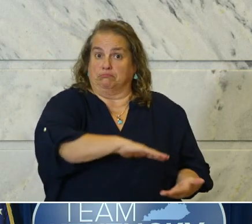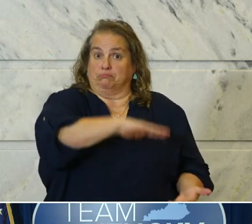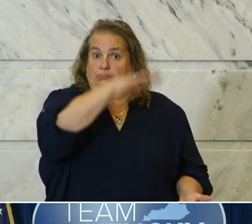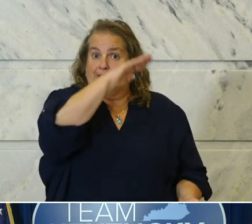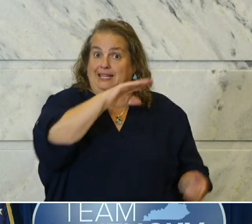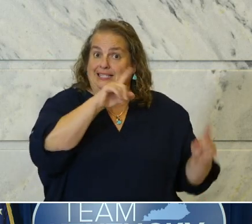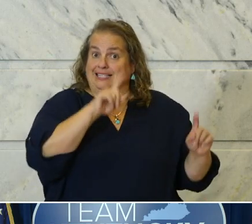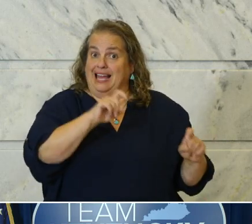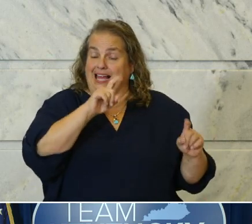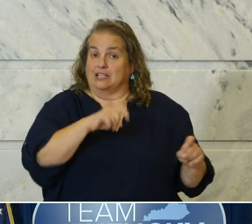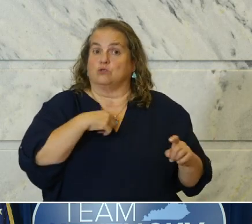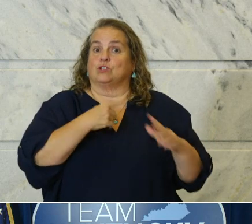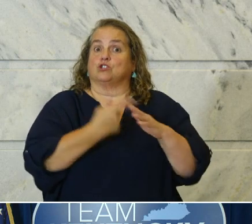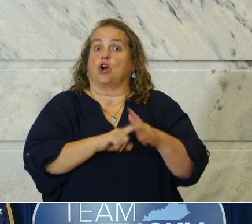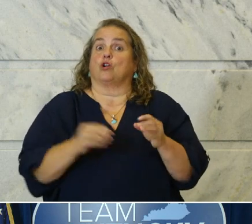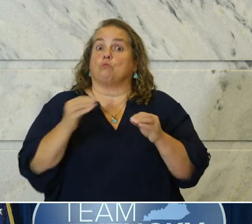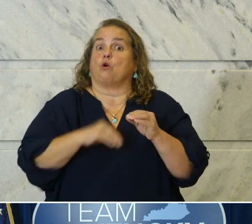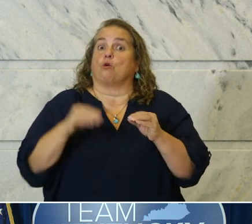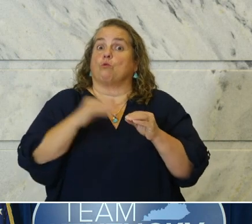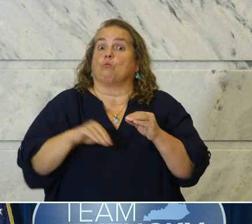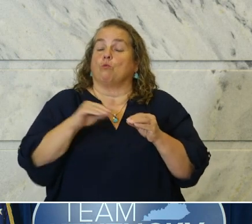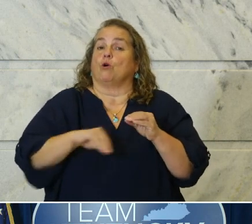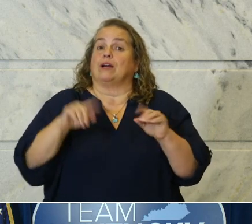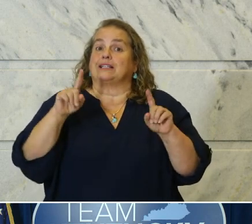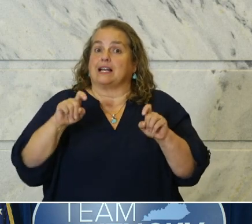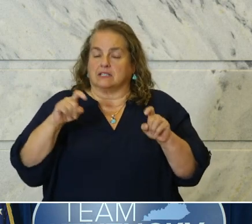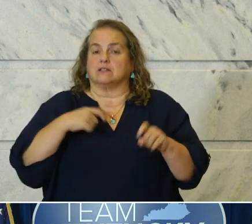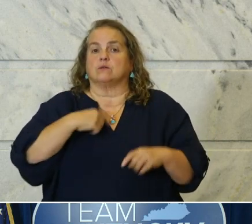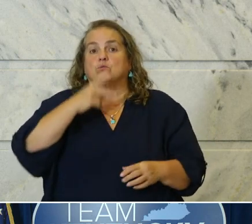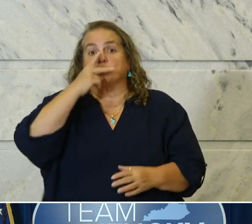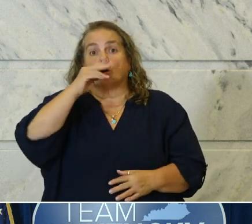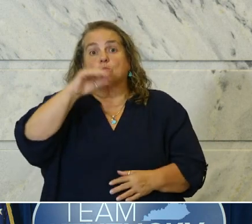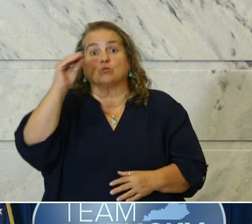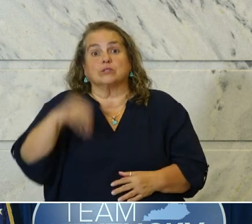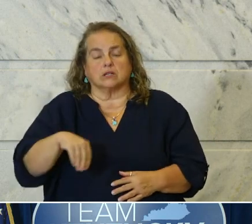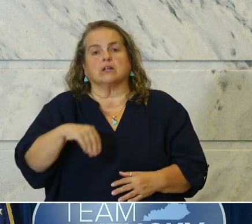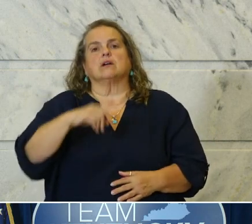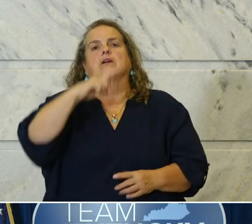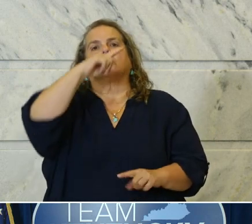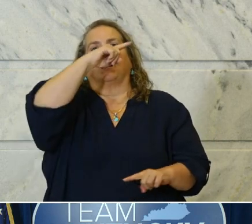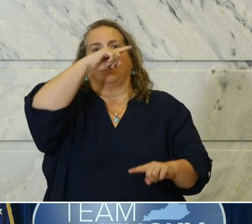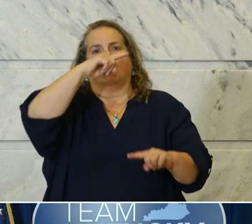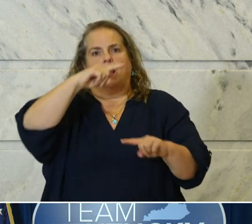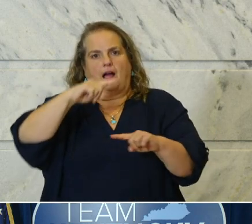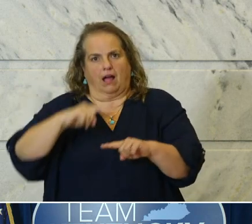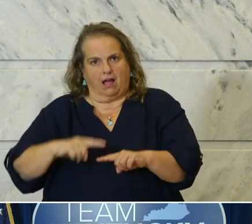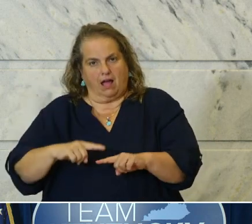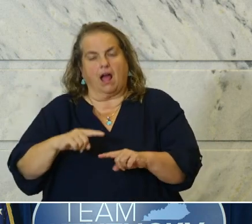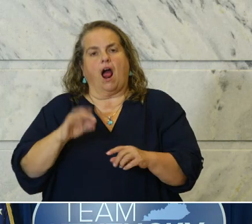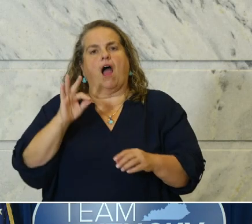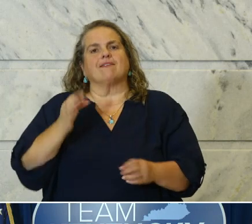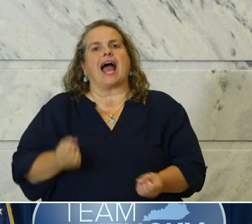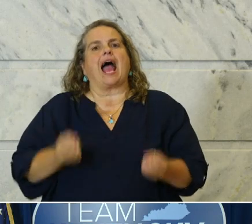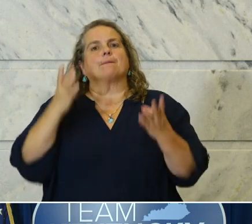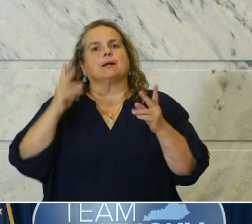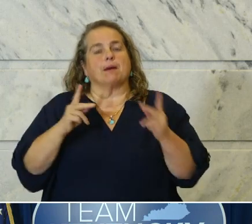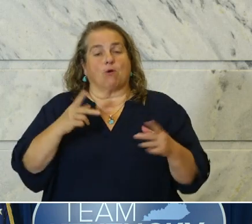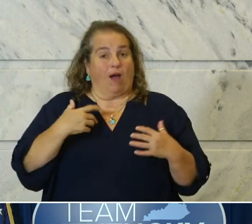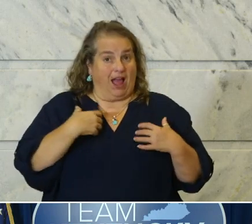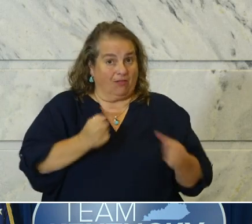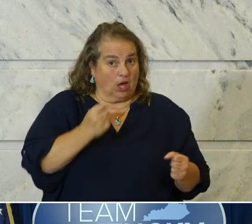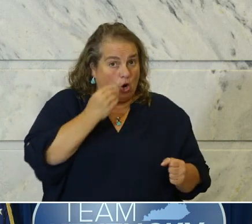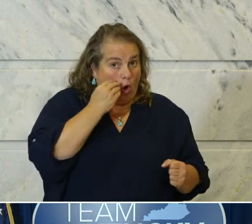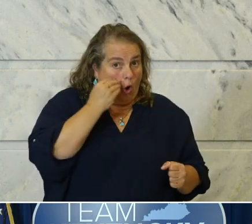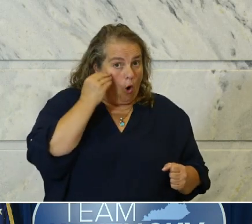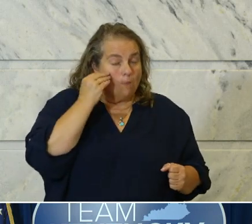and we started ramping up our testing, what we saw is that as we got into healthy at home, our positivity